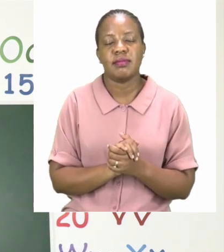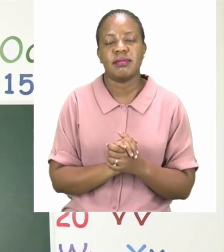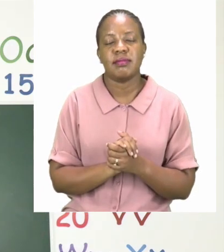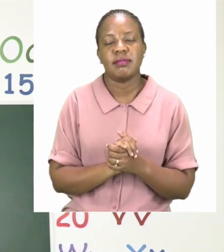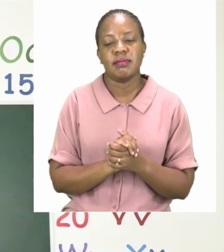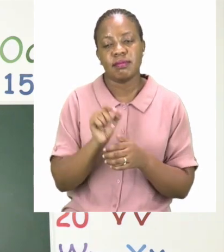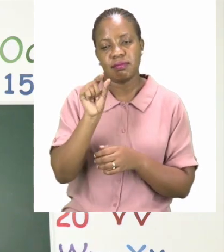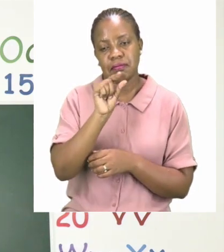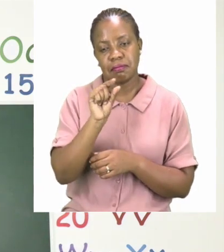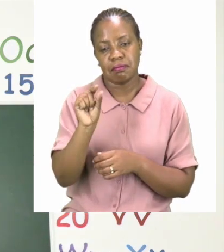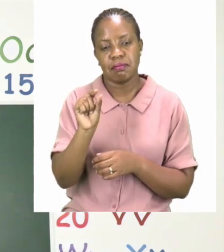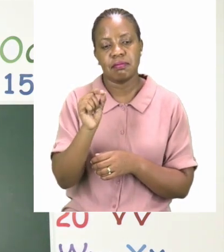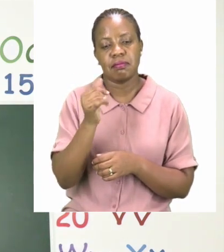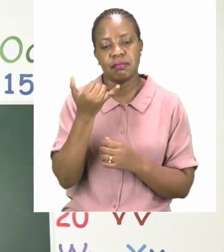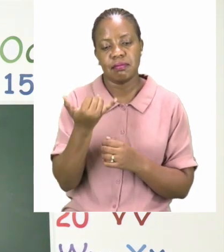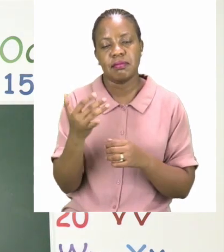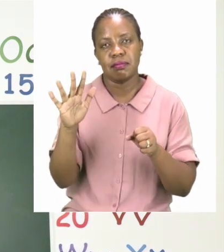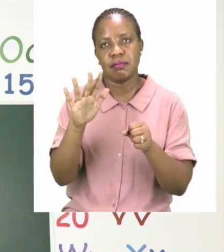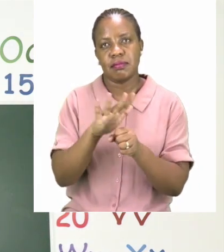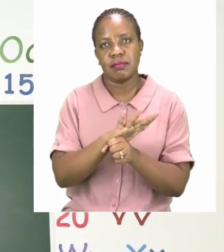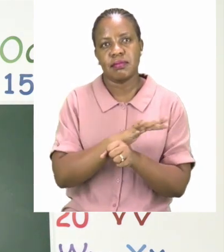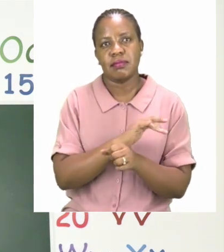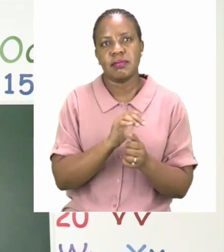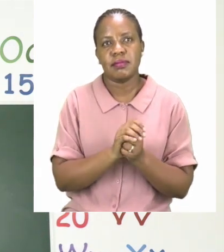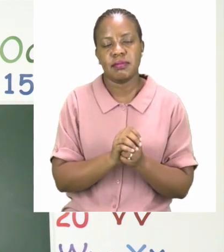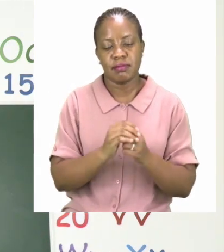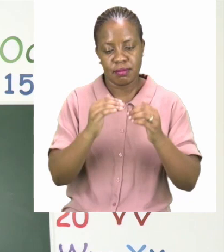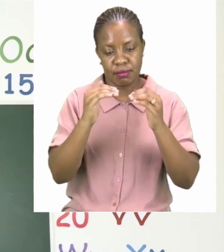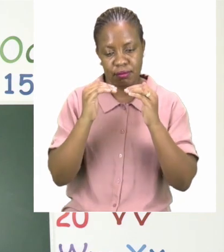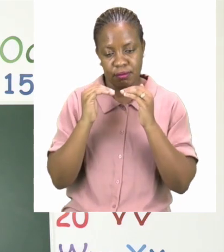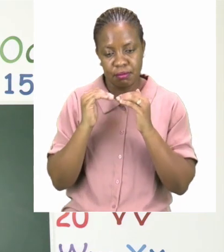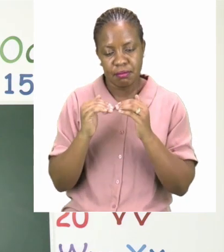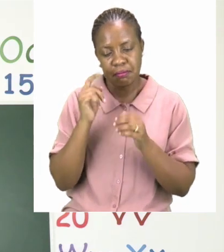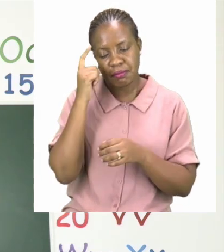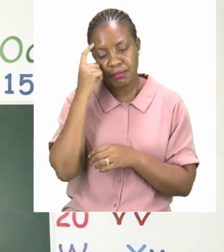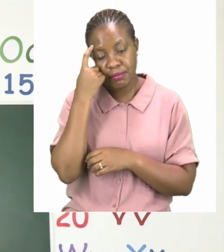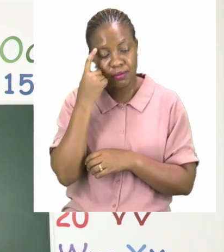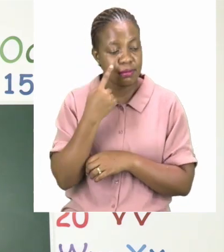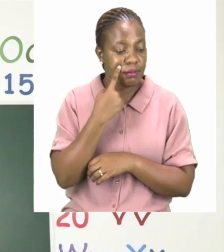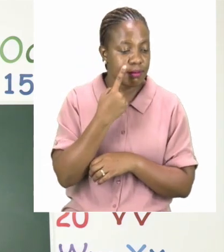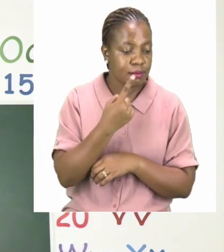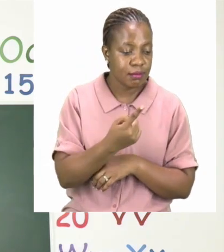The next word we have, you can guess and look at your book, is the word